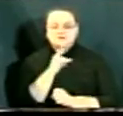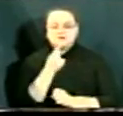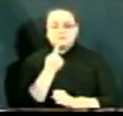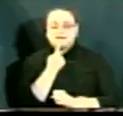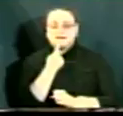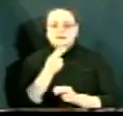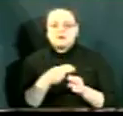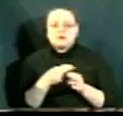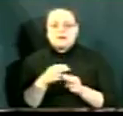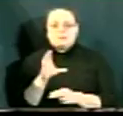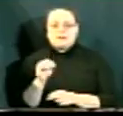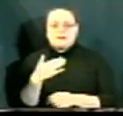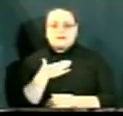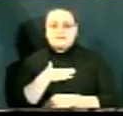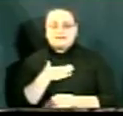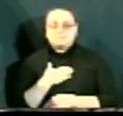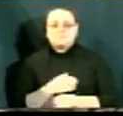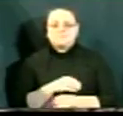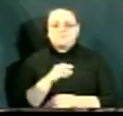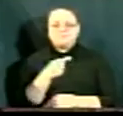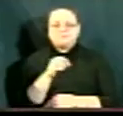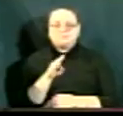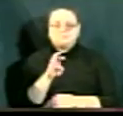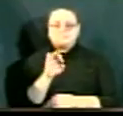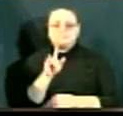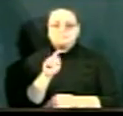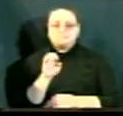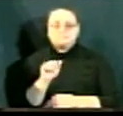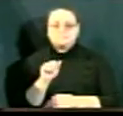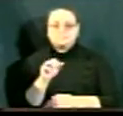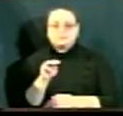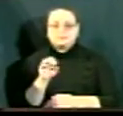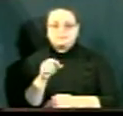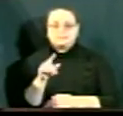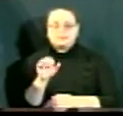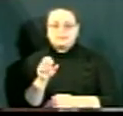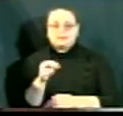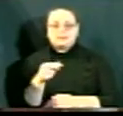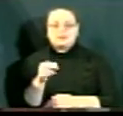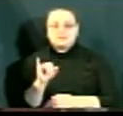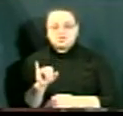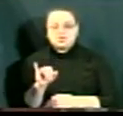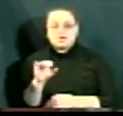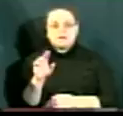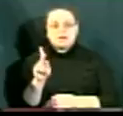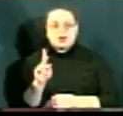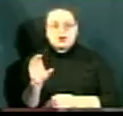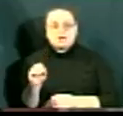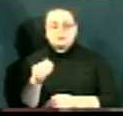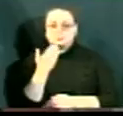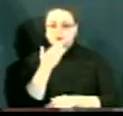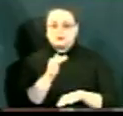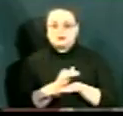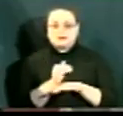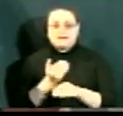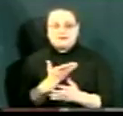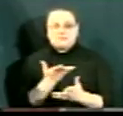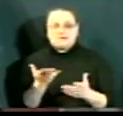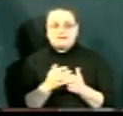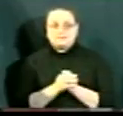name and your county, please. Gabriela Miekichi, Knox County. Good evening,